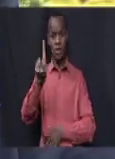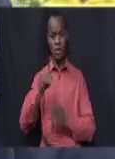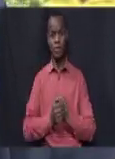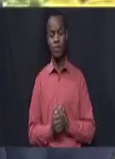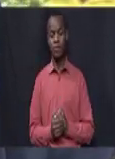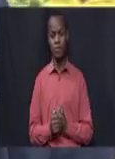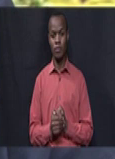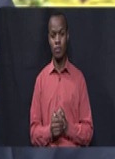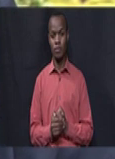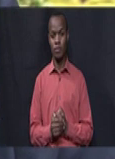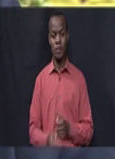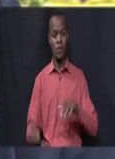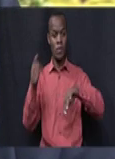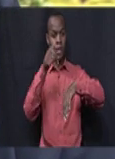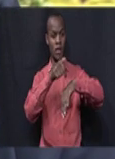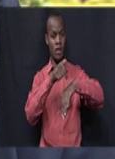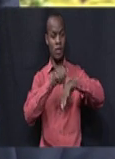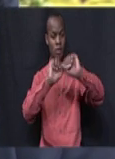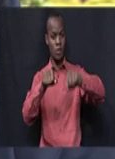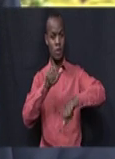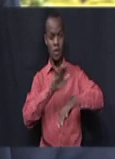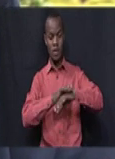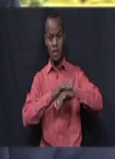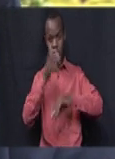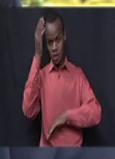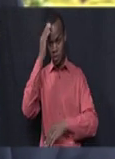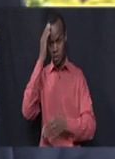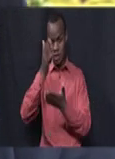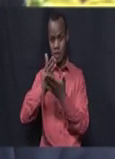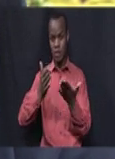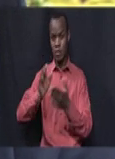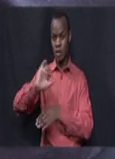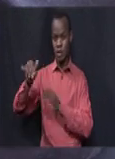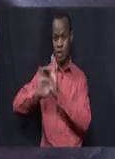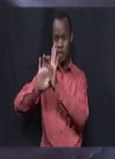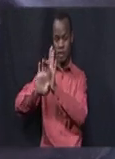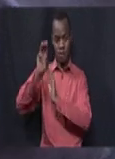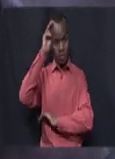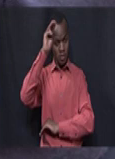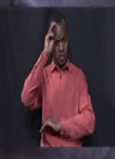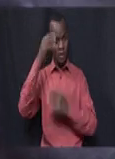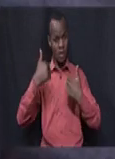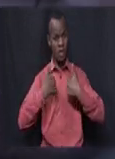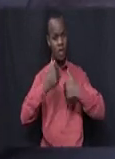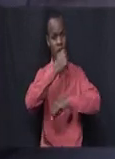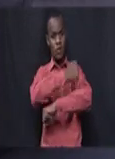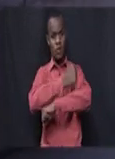we're advocating for inclusive education, we're seeing some counties like Mandera, they don't even have a school